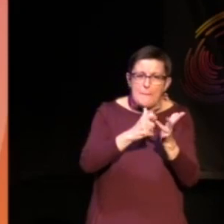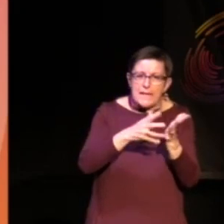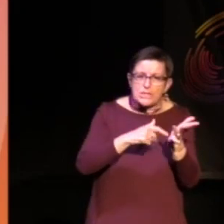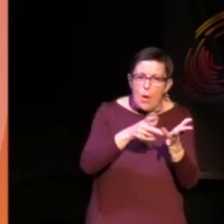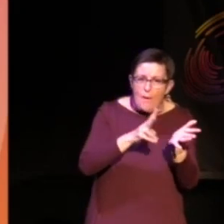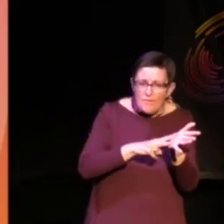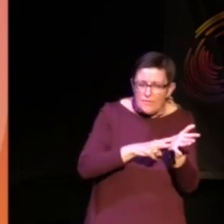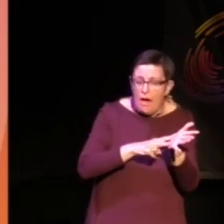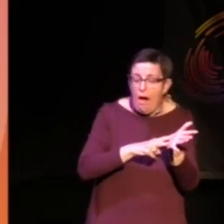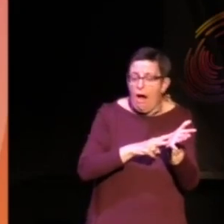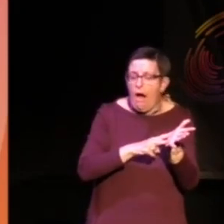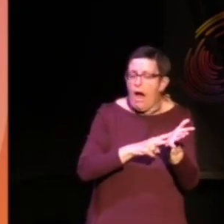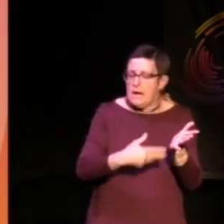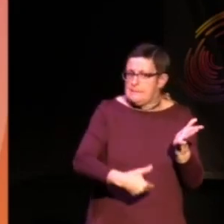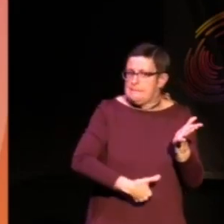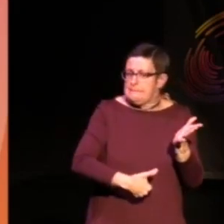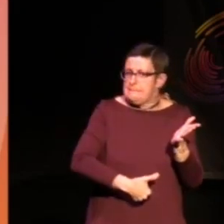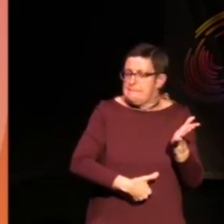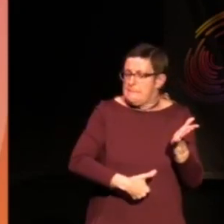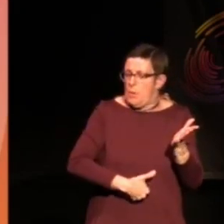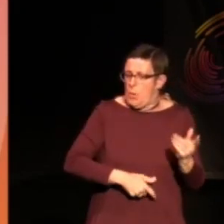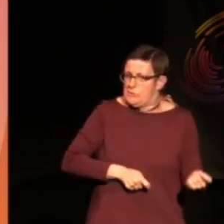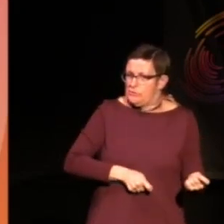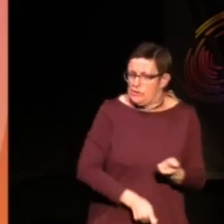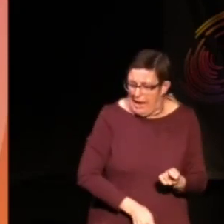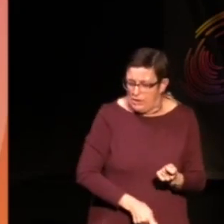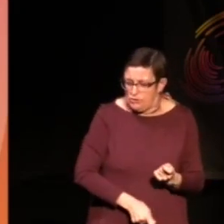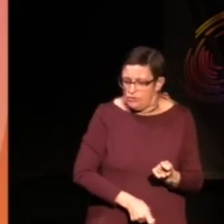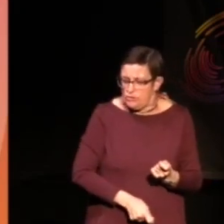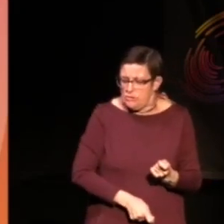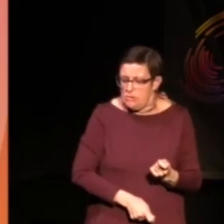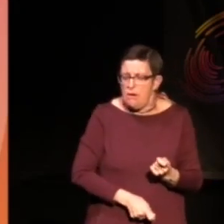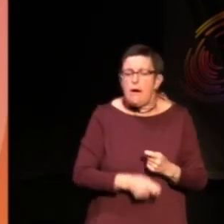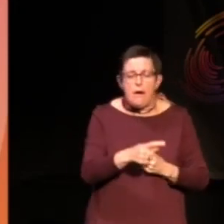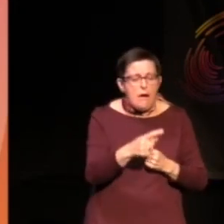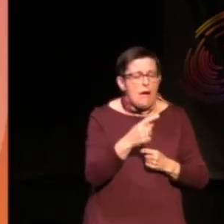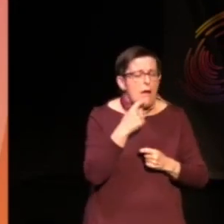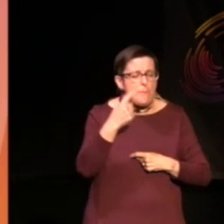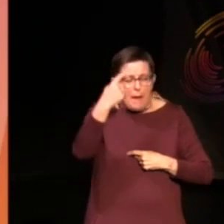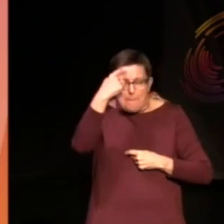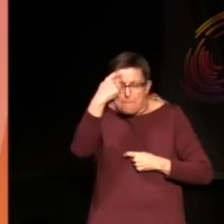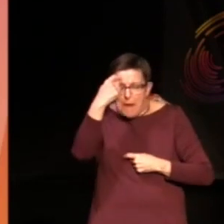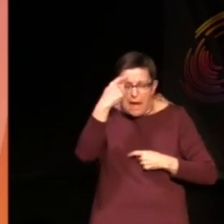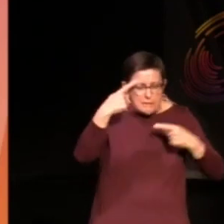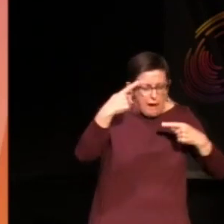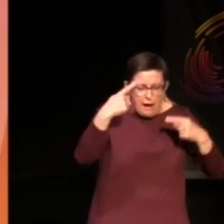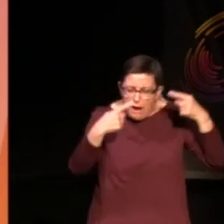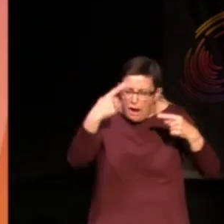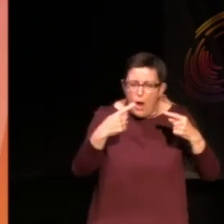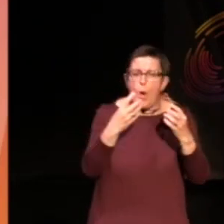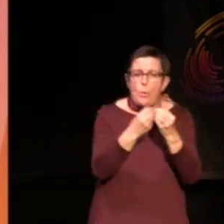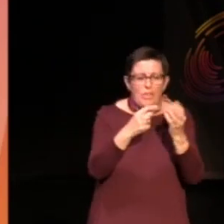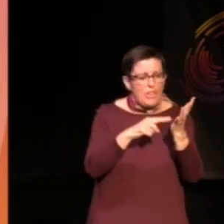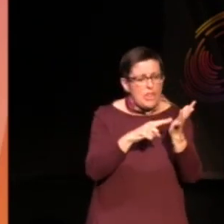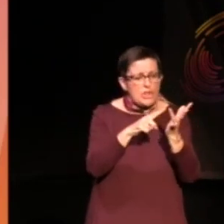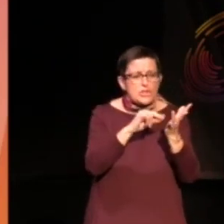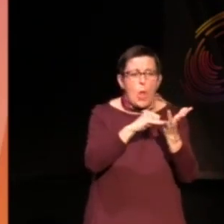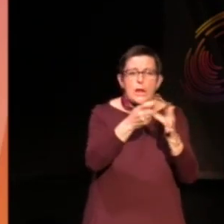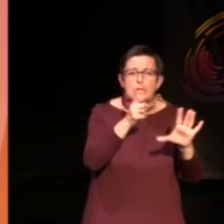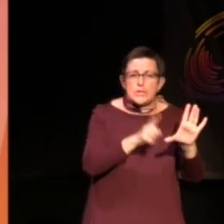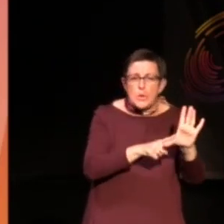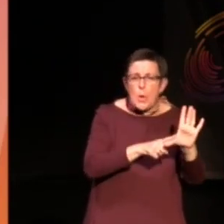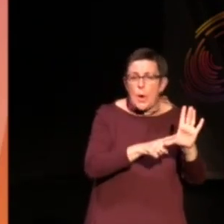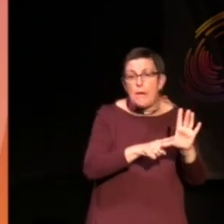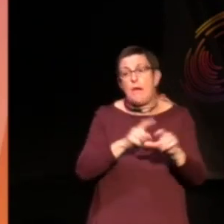shifted something within me. I quarreled with Tolstoy in my mind. I cried for Anna Akhmatova and